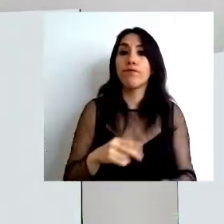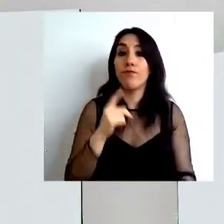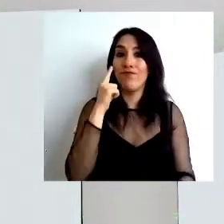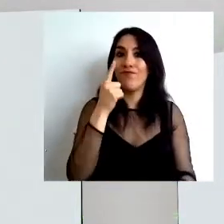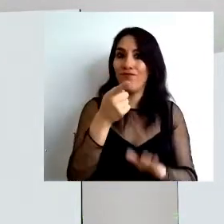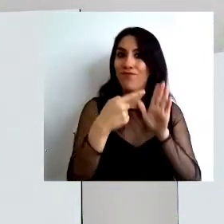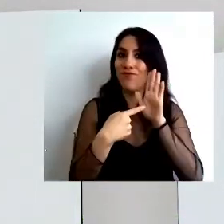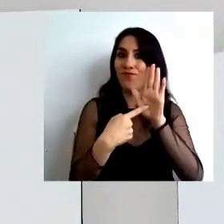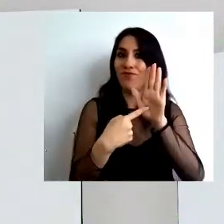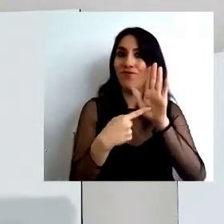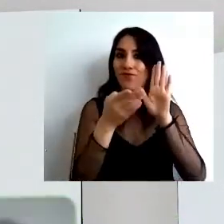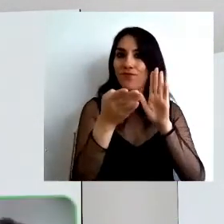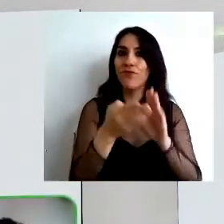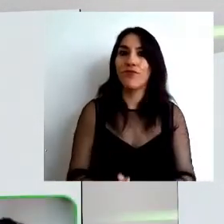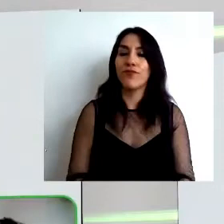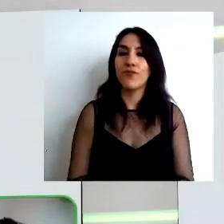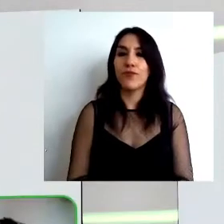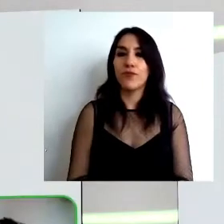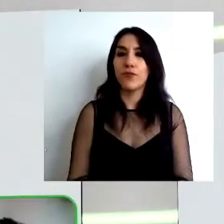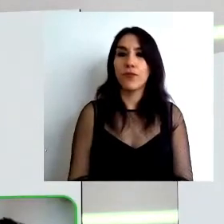So again,